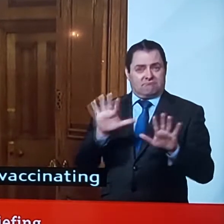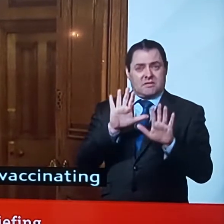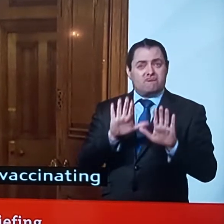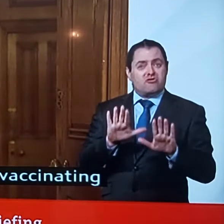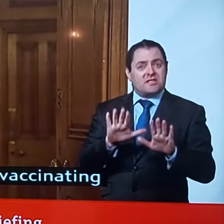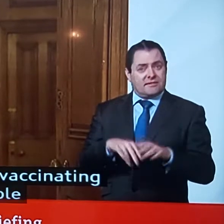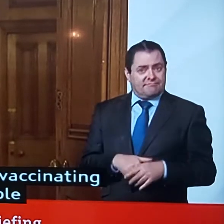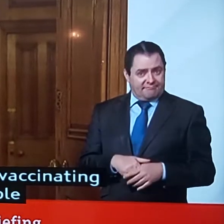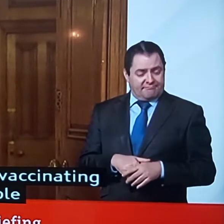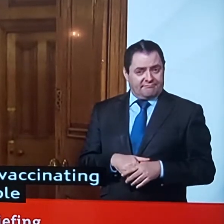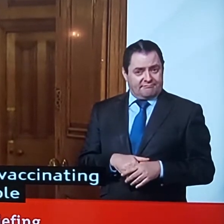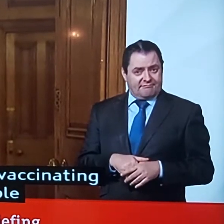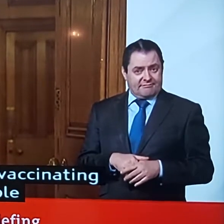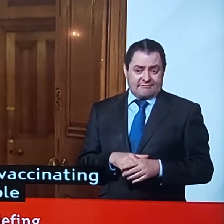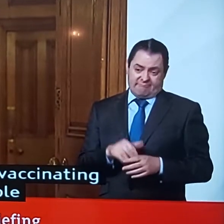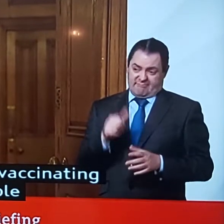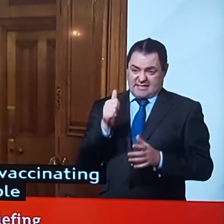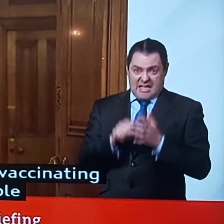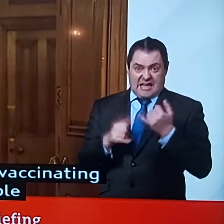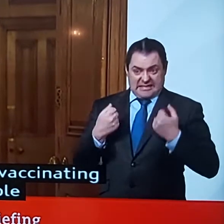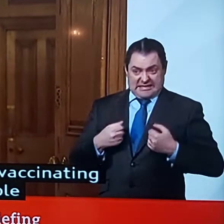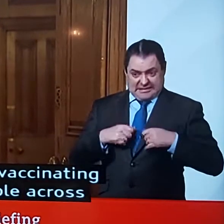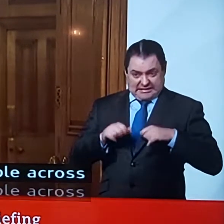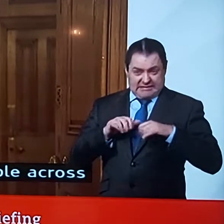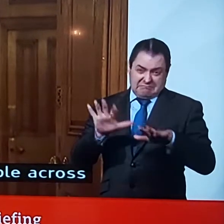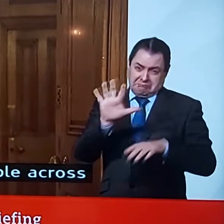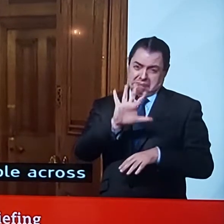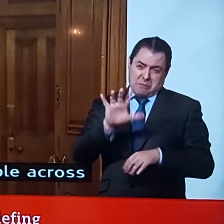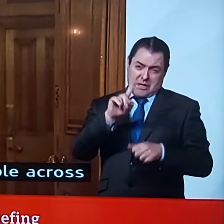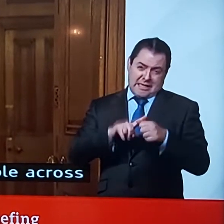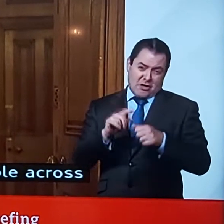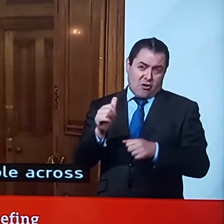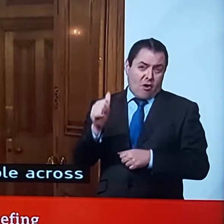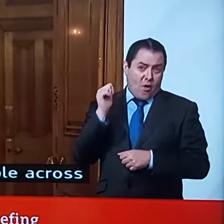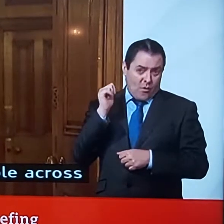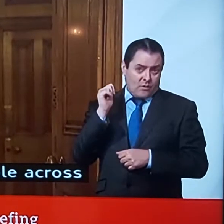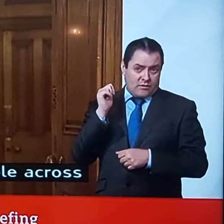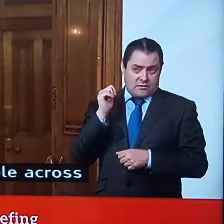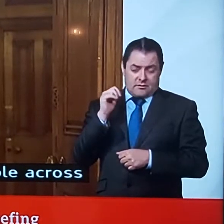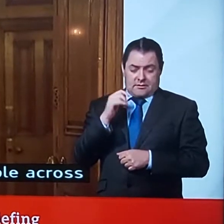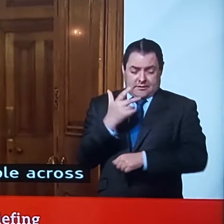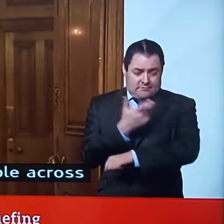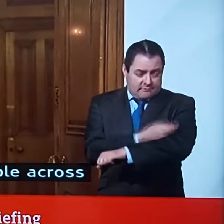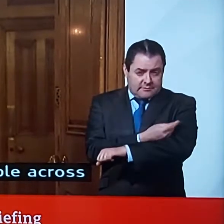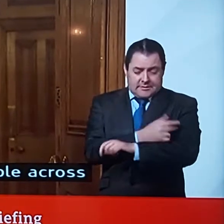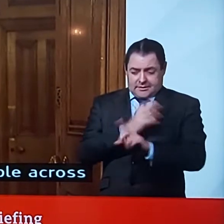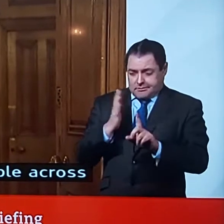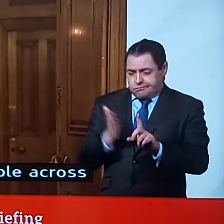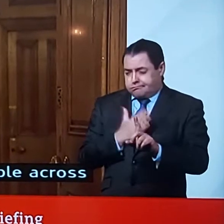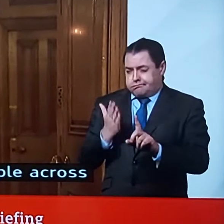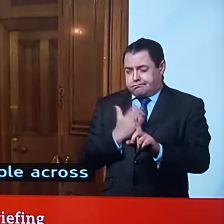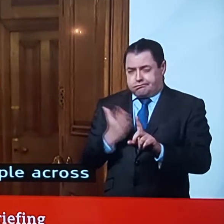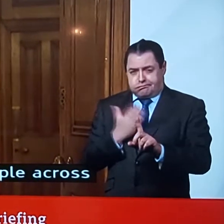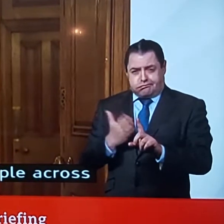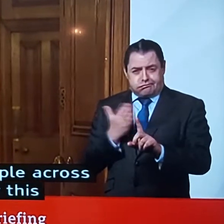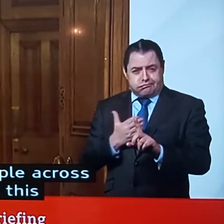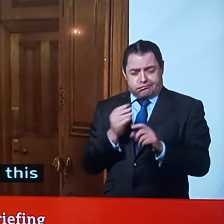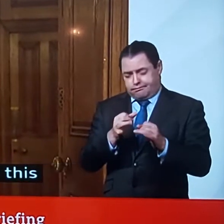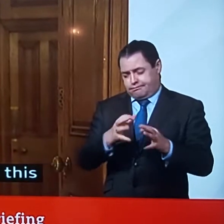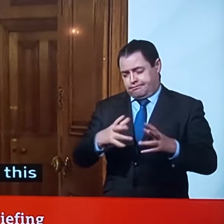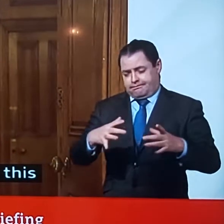a year after this pandemic began, this unparalleled national effort has decisively shifted in